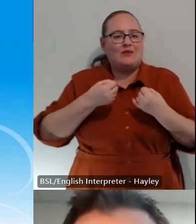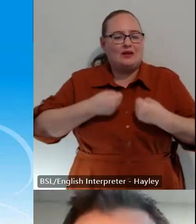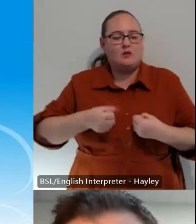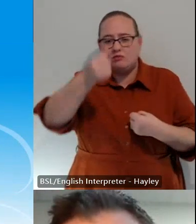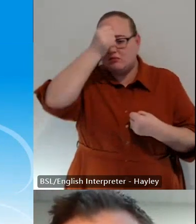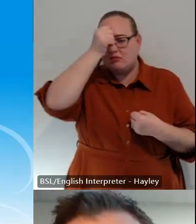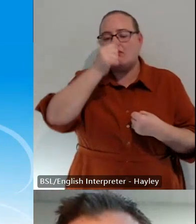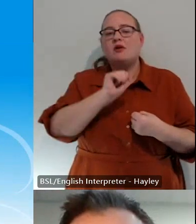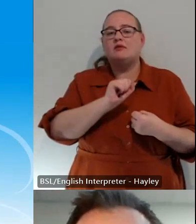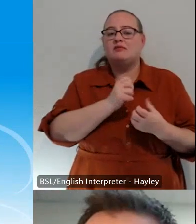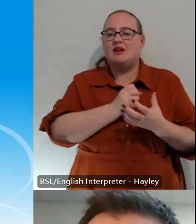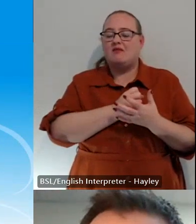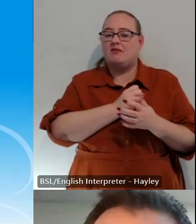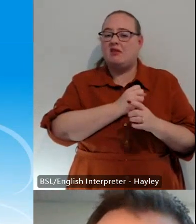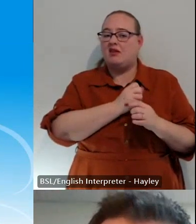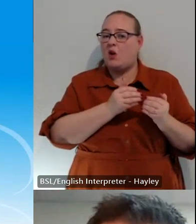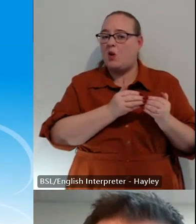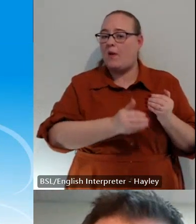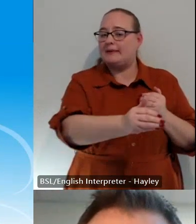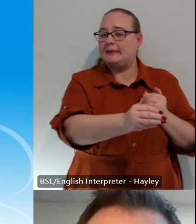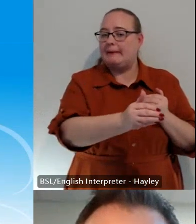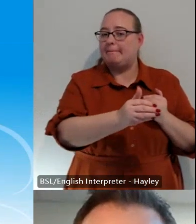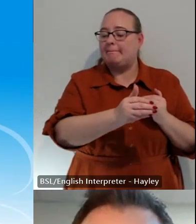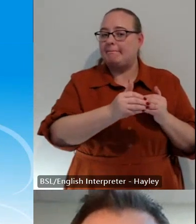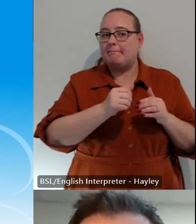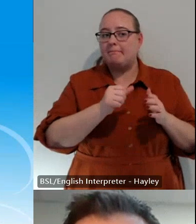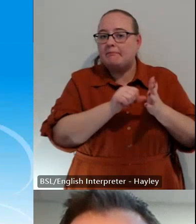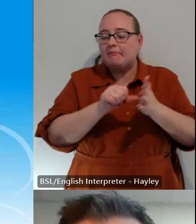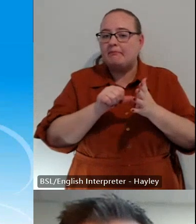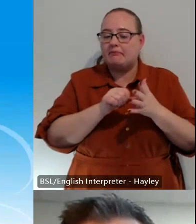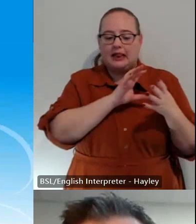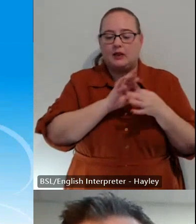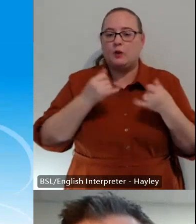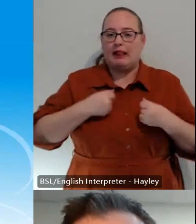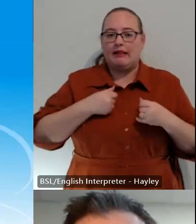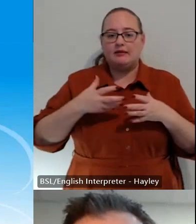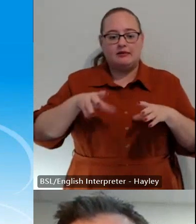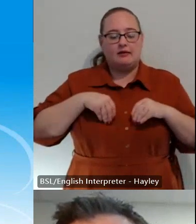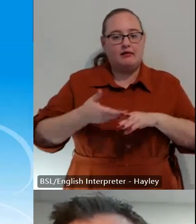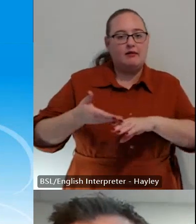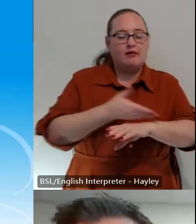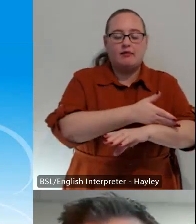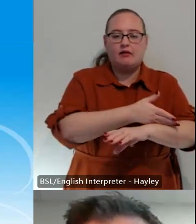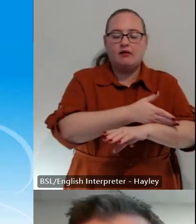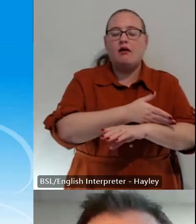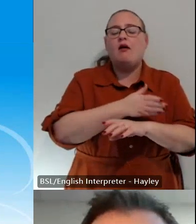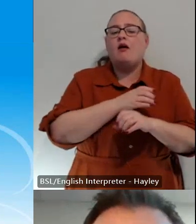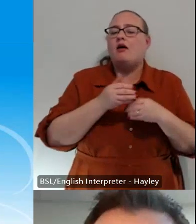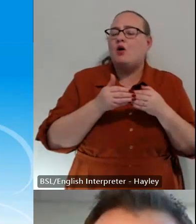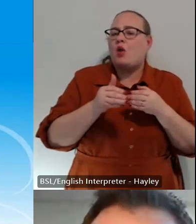affected people over history and that we really haven't done enough about. And what this graph, I hope, shows is that long COVID affects people of all